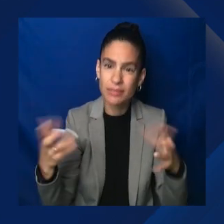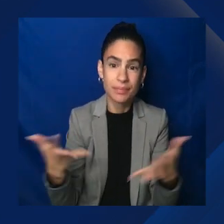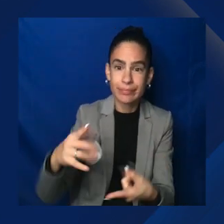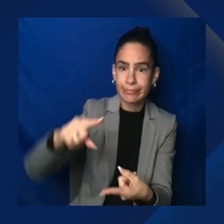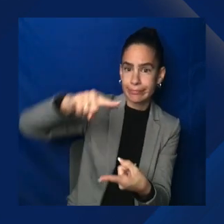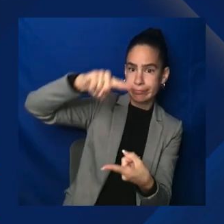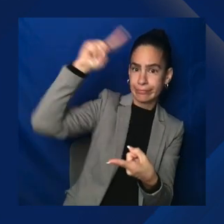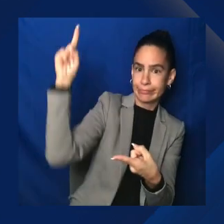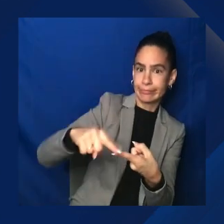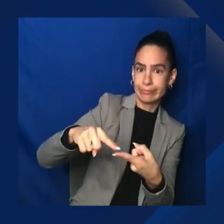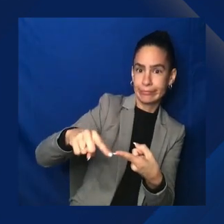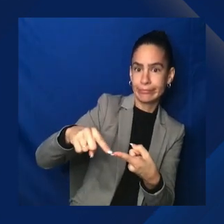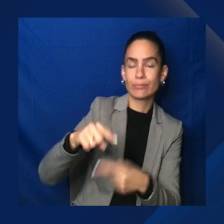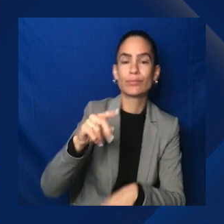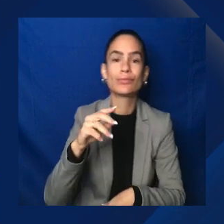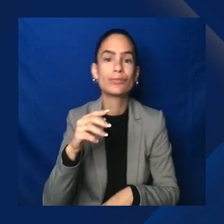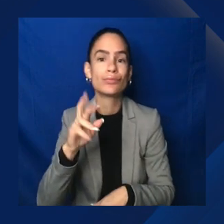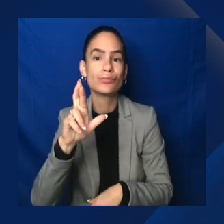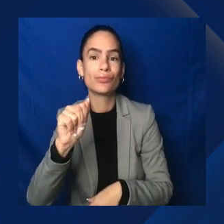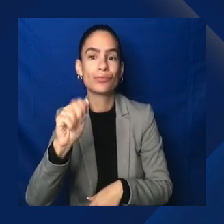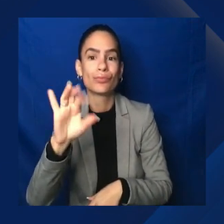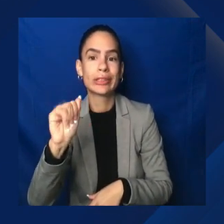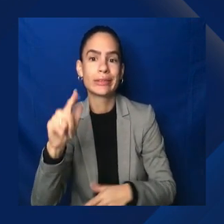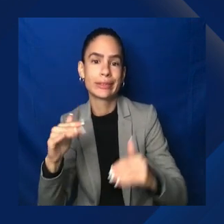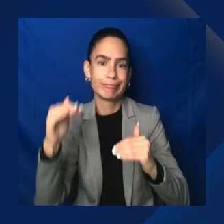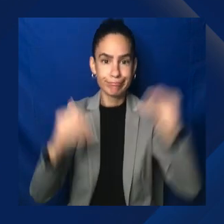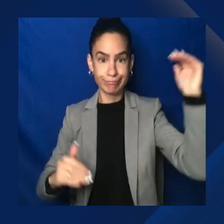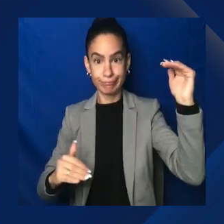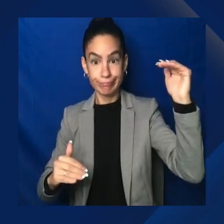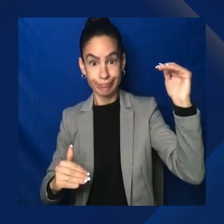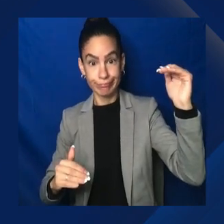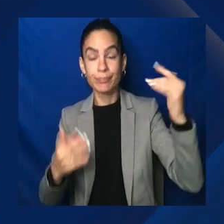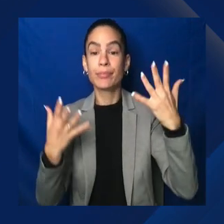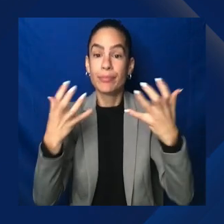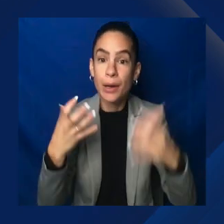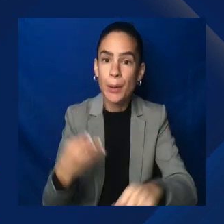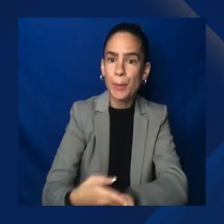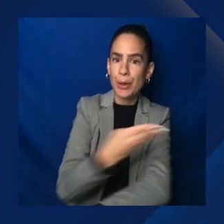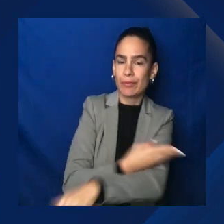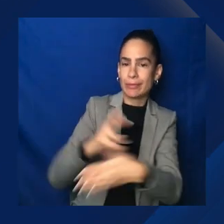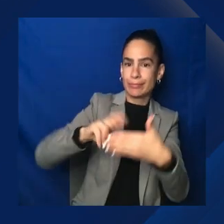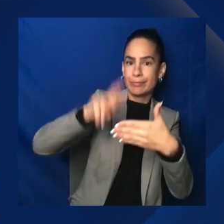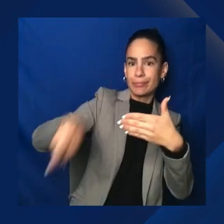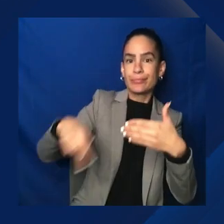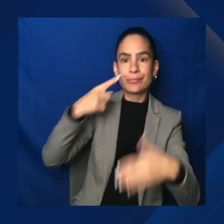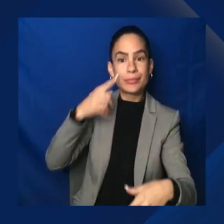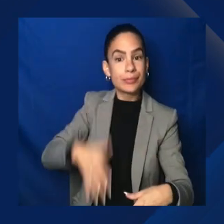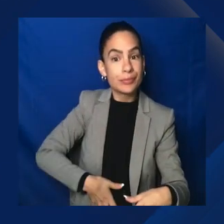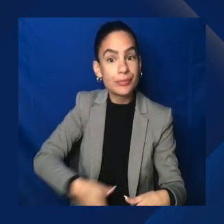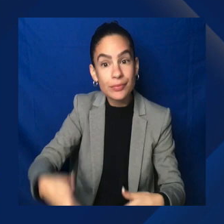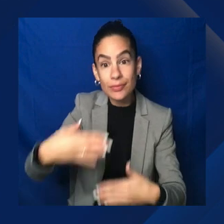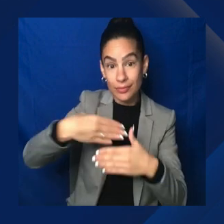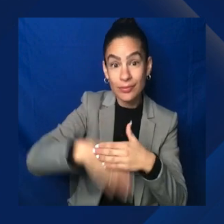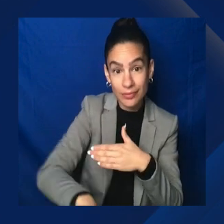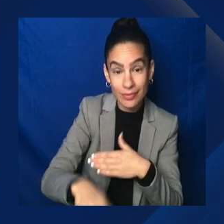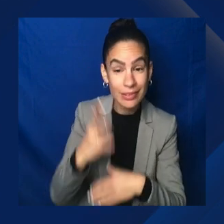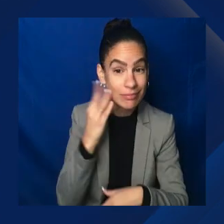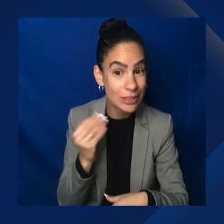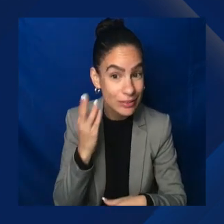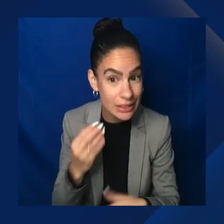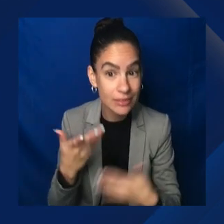outcomes. But this is not a challenge that stops at our borders. Even before the COVID-19